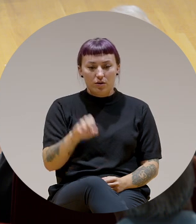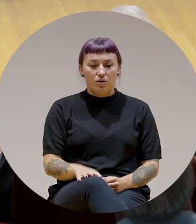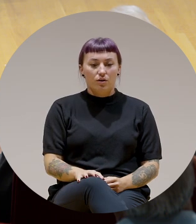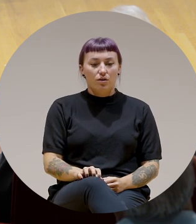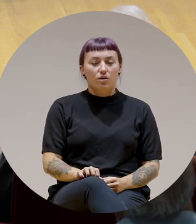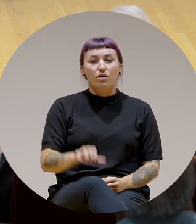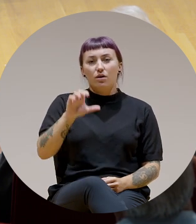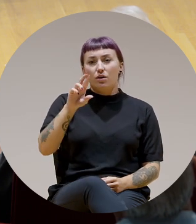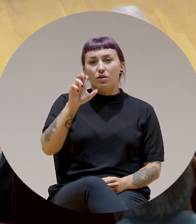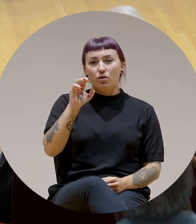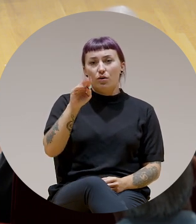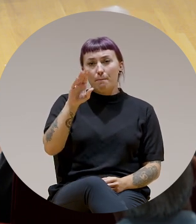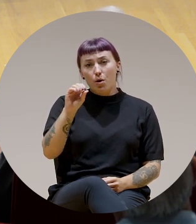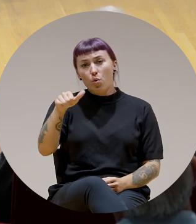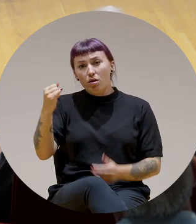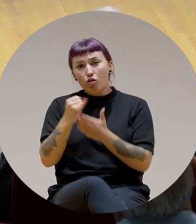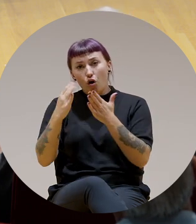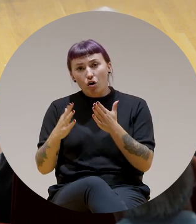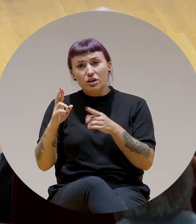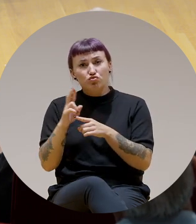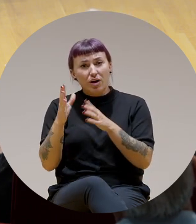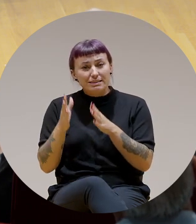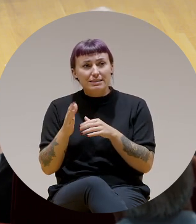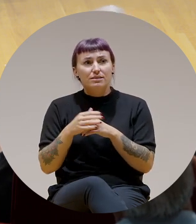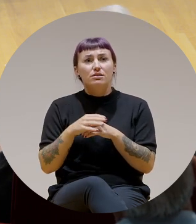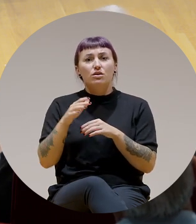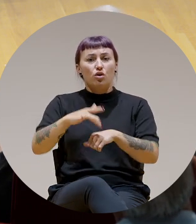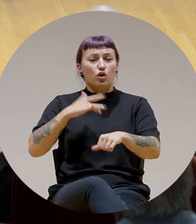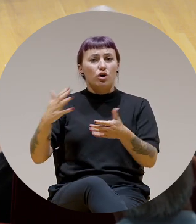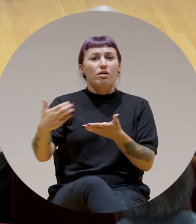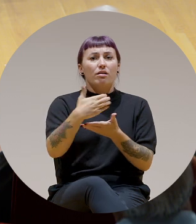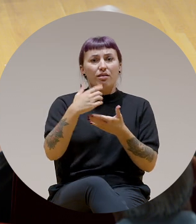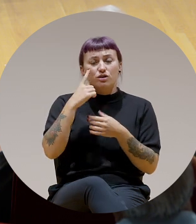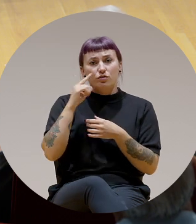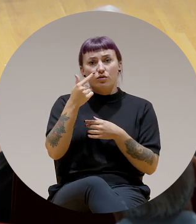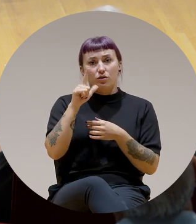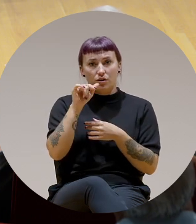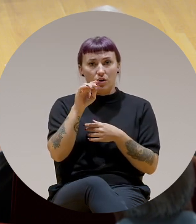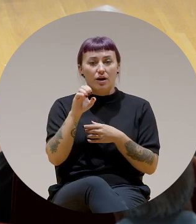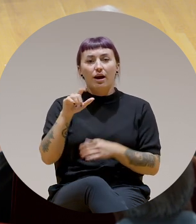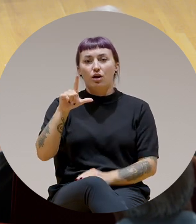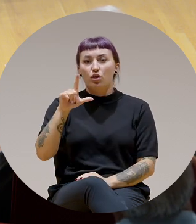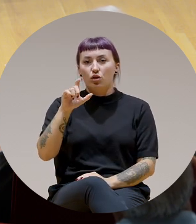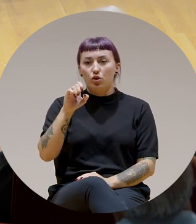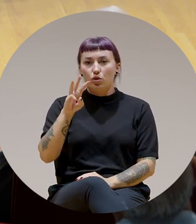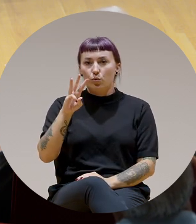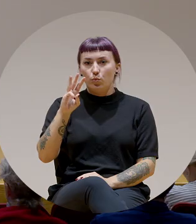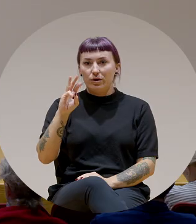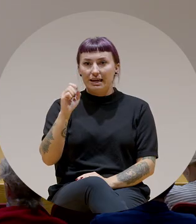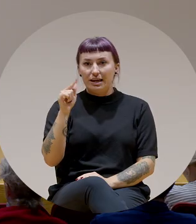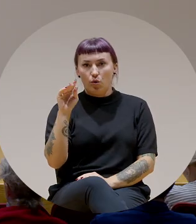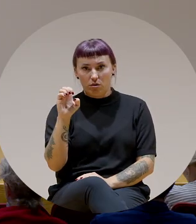works by Woody Crumbo. He was another artist in residence, an early collector on behalf of Gilcrease, as well as A.C. Blue Eagle. So he